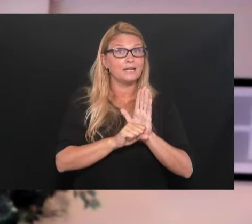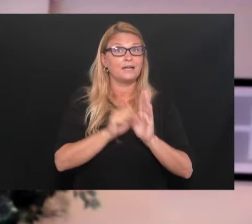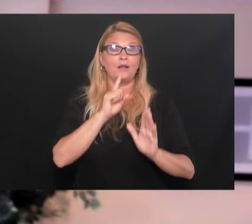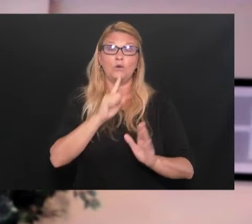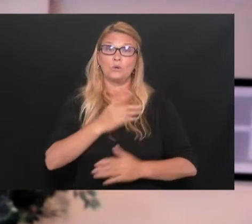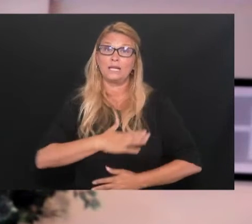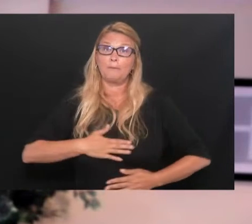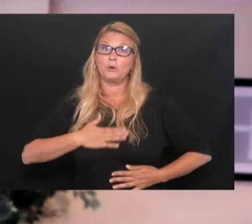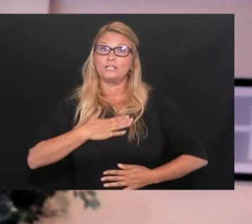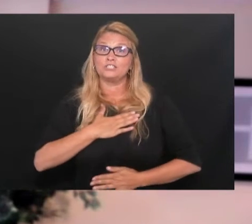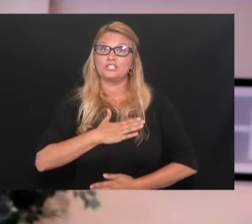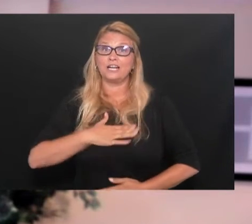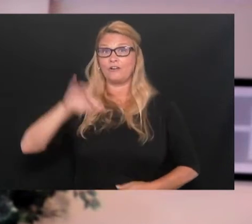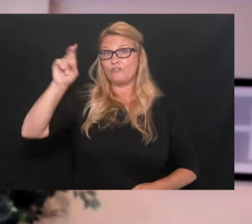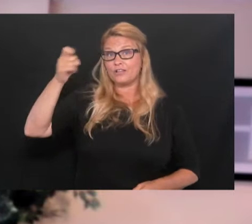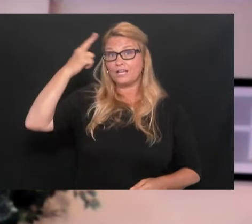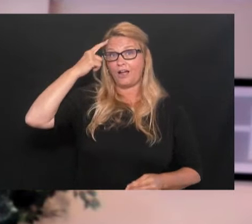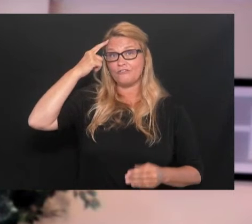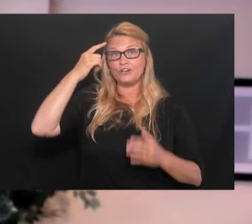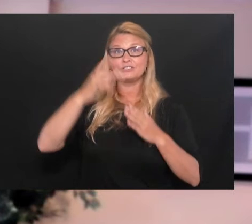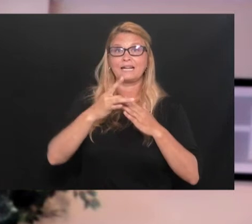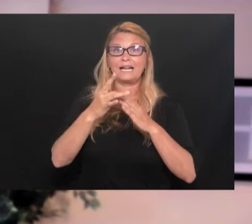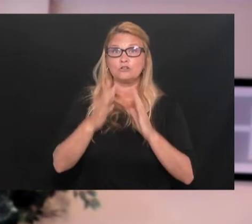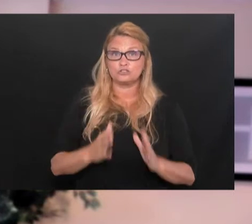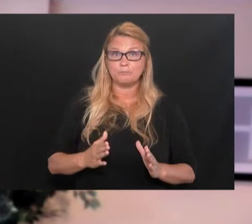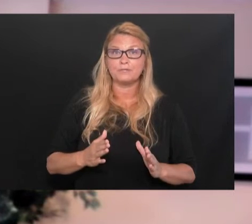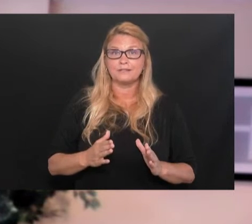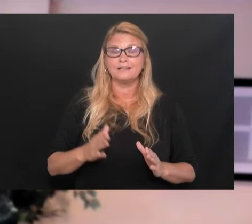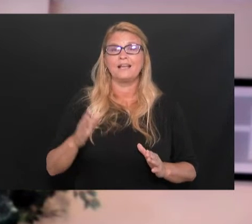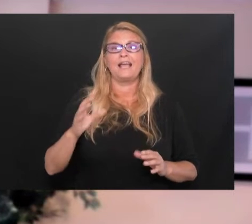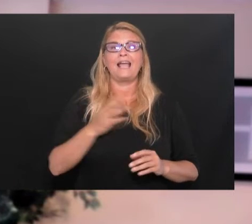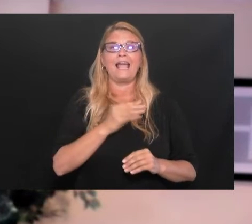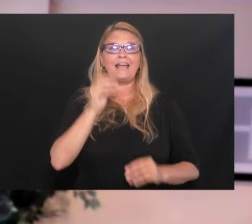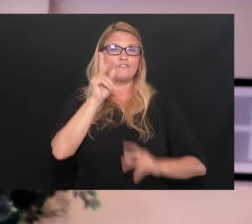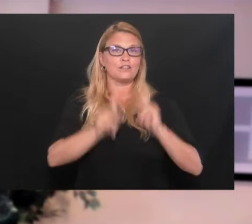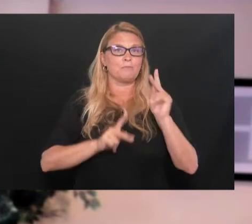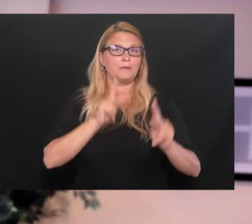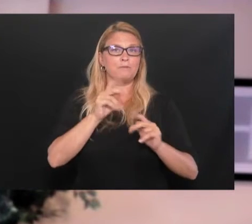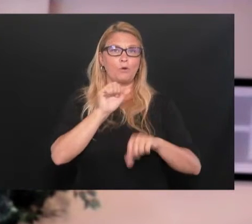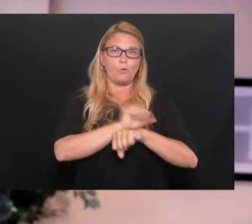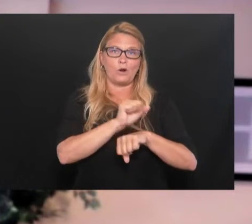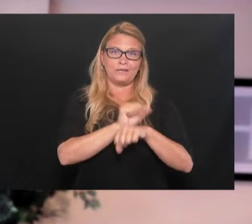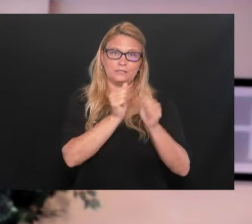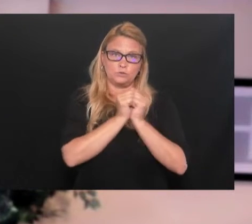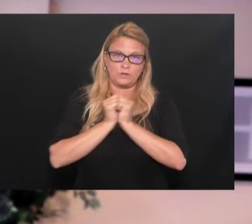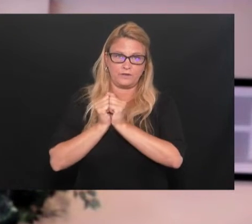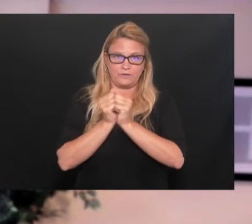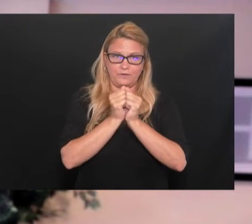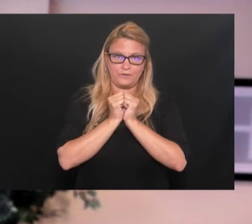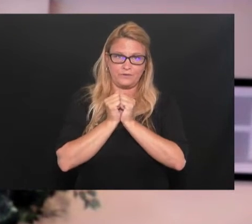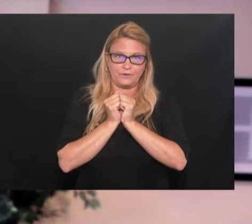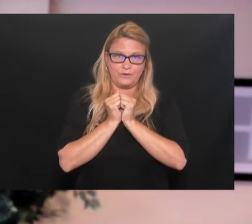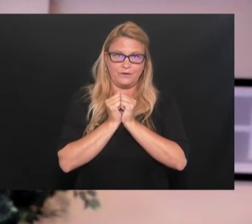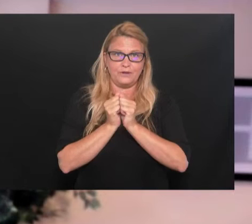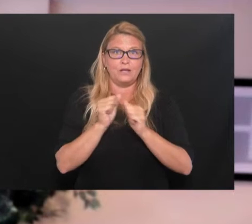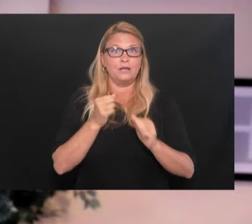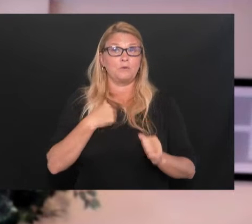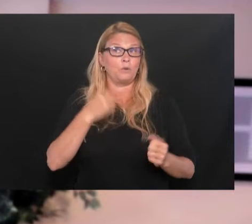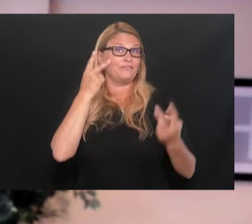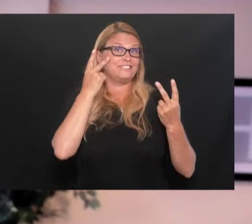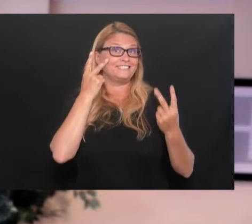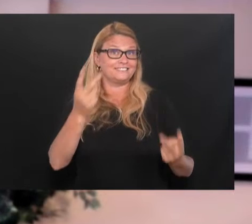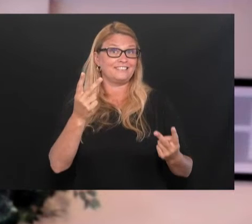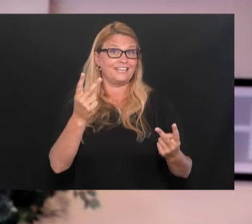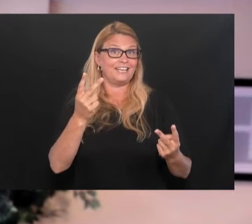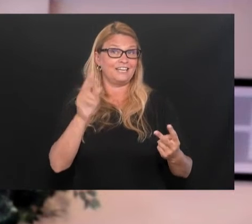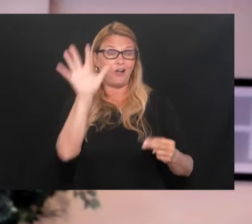and grateful for the governor's leadership, but also for all of our citizens pulling together. But we also understand, and we're seeing